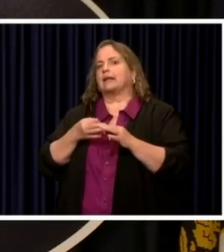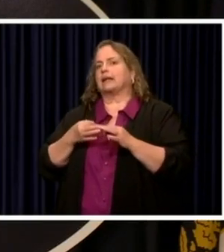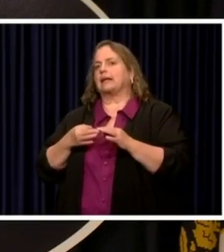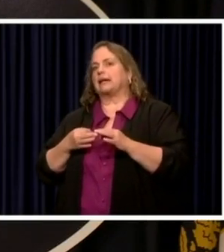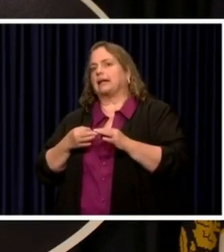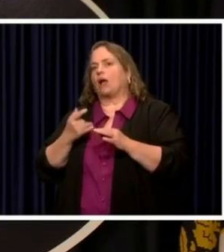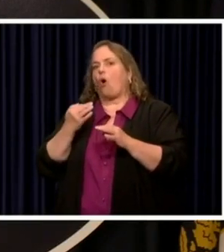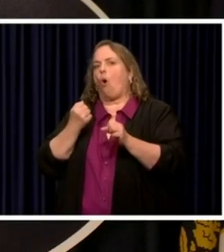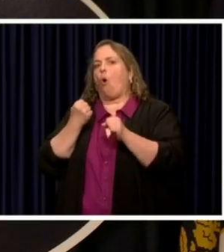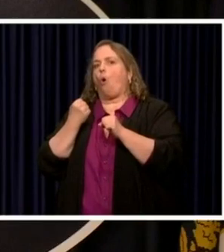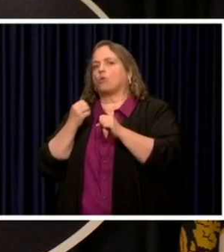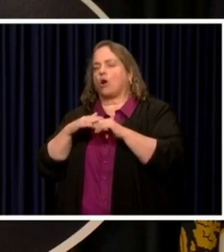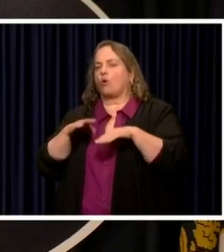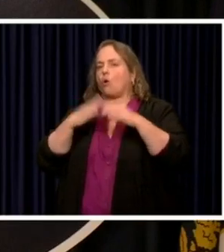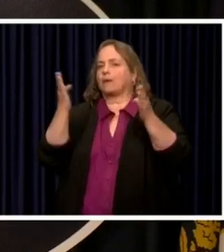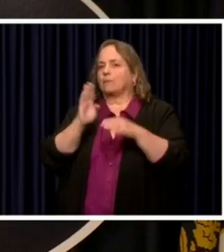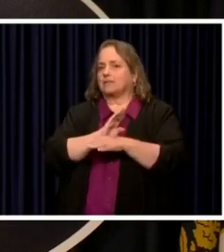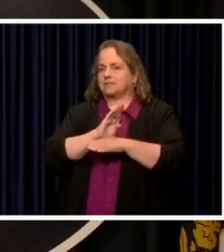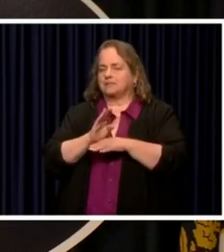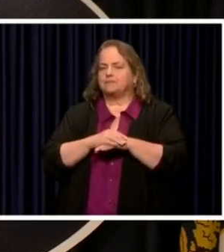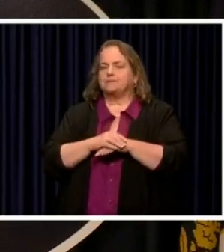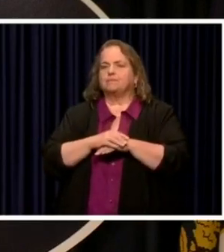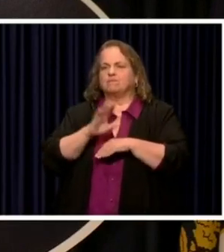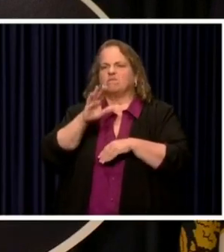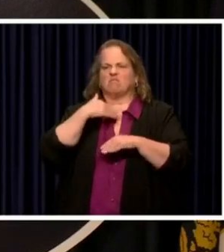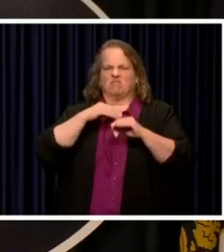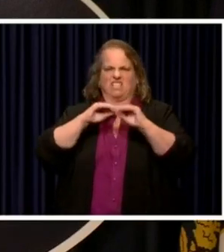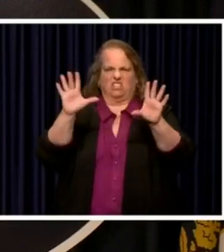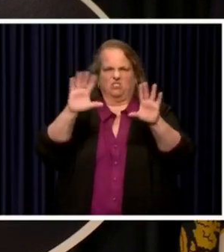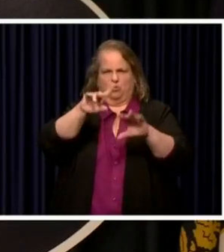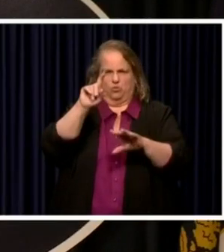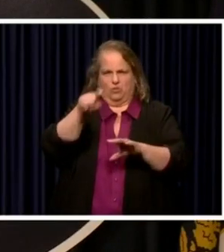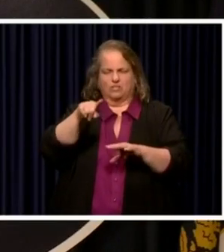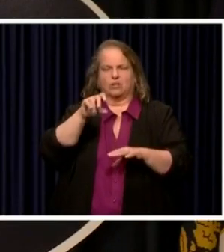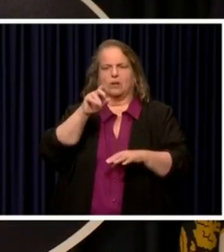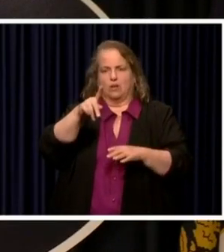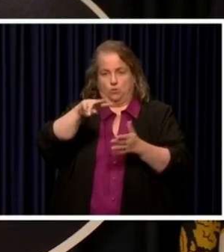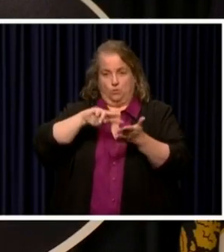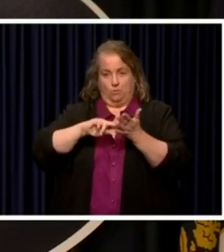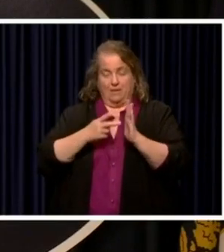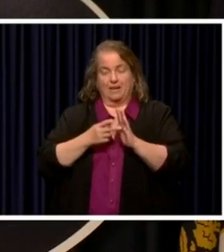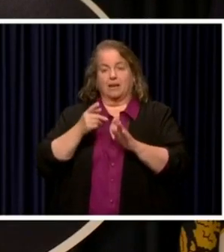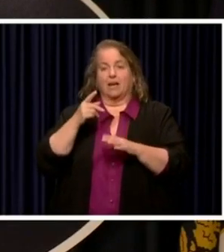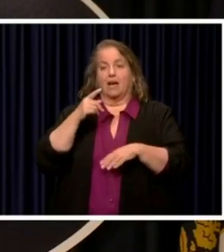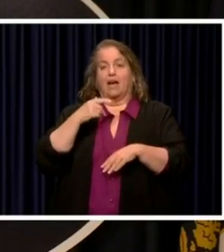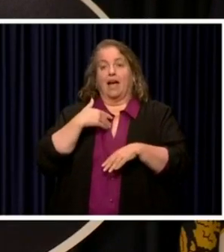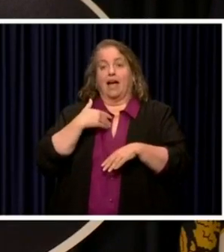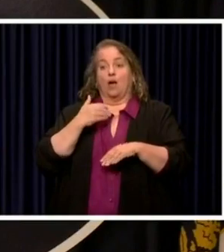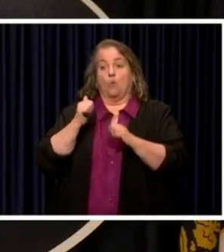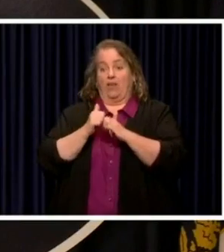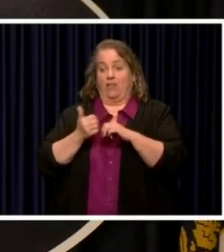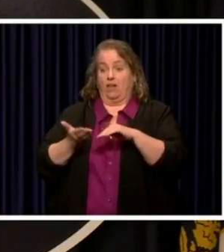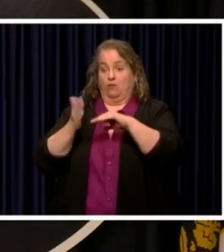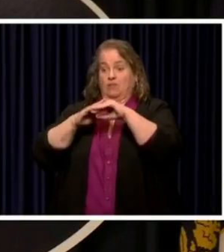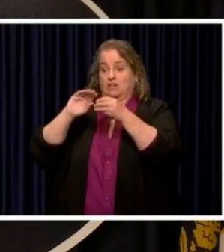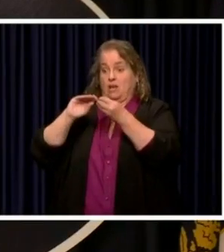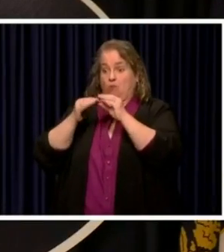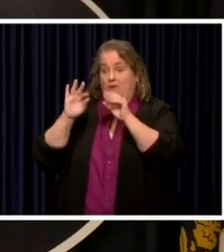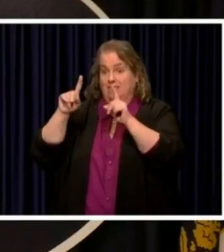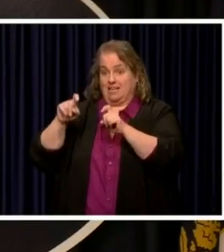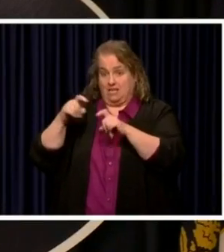question is, with increased capacity, am I worried about a second spike and what that might mean on